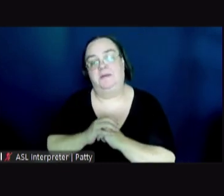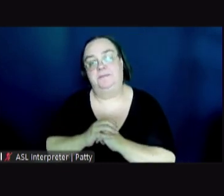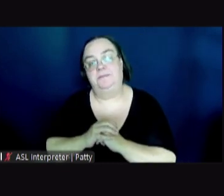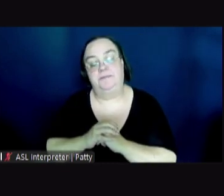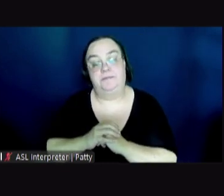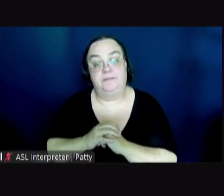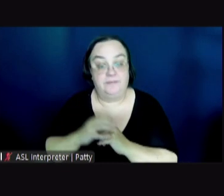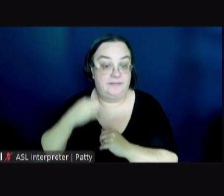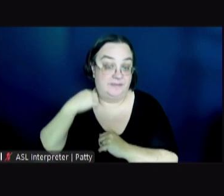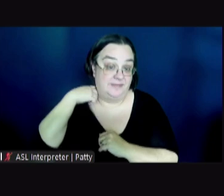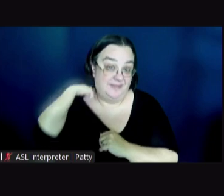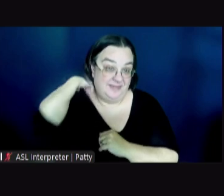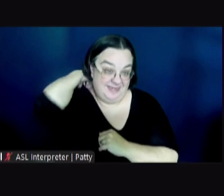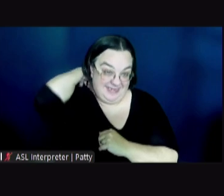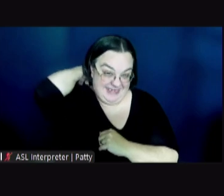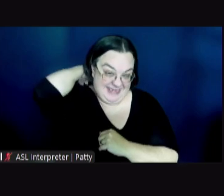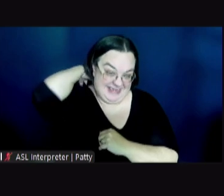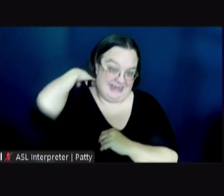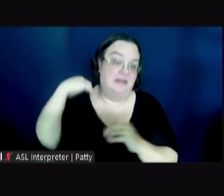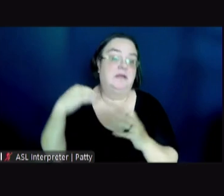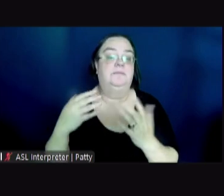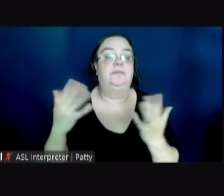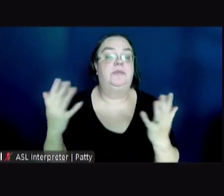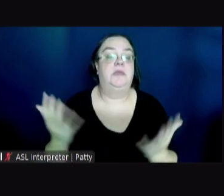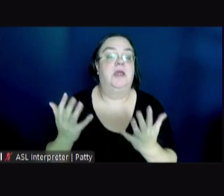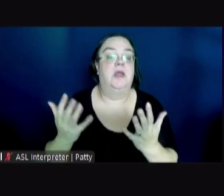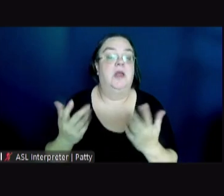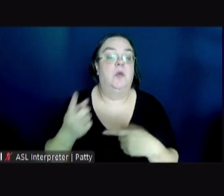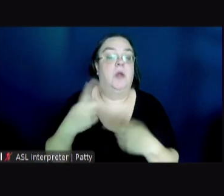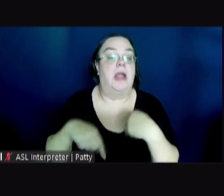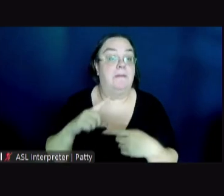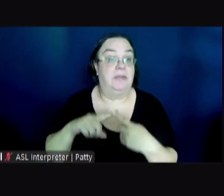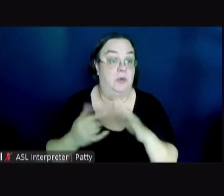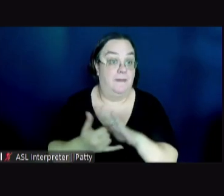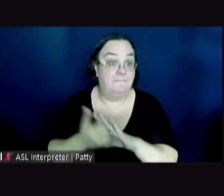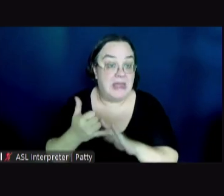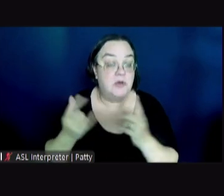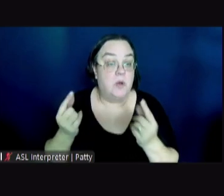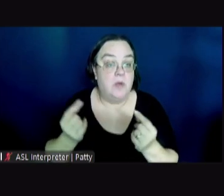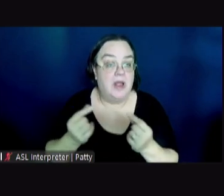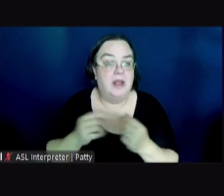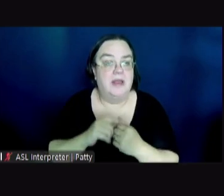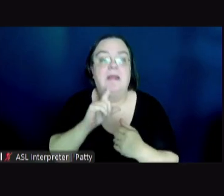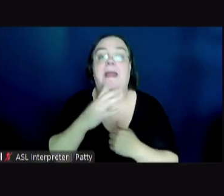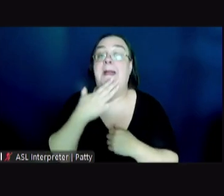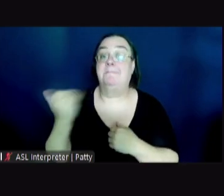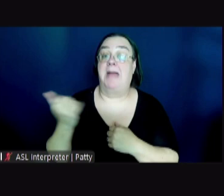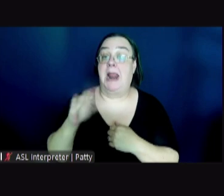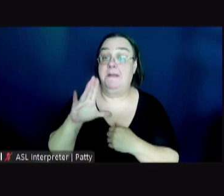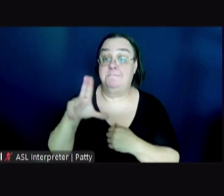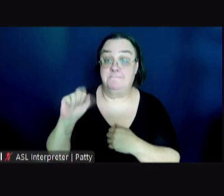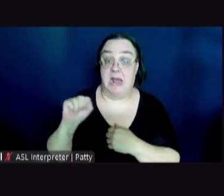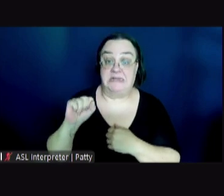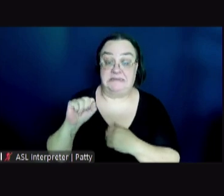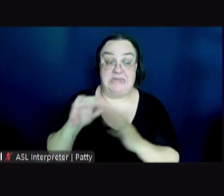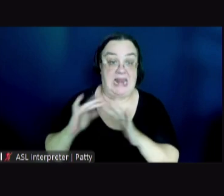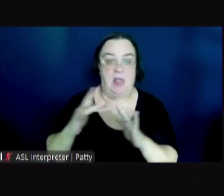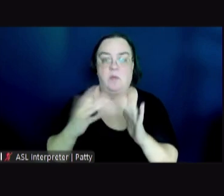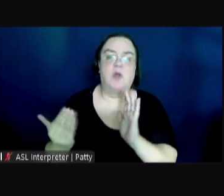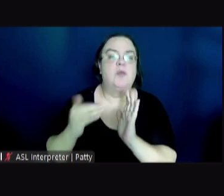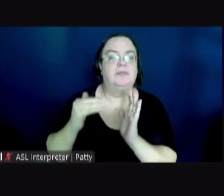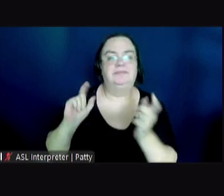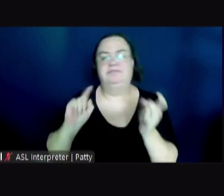Other initiatives coming to Metro, I hope people are beginning to recognize that our Better Bus Network redesign is being